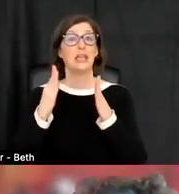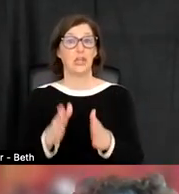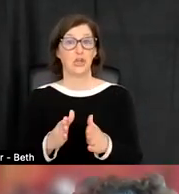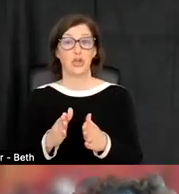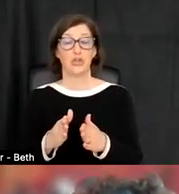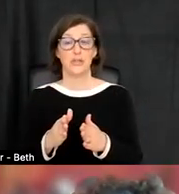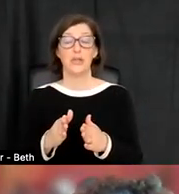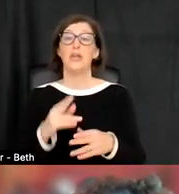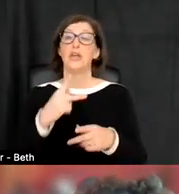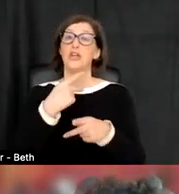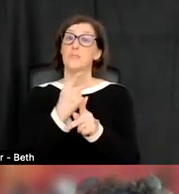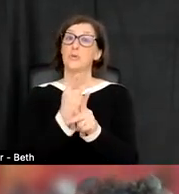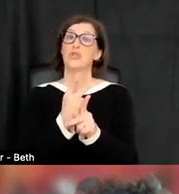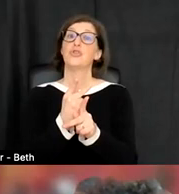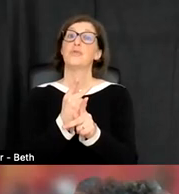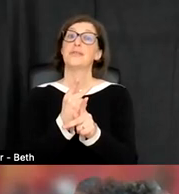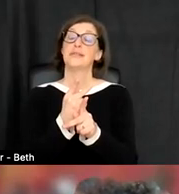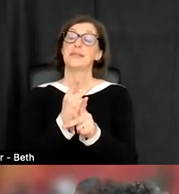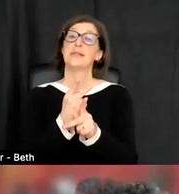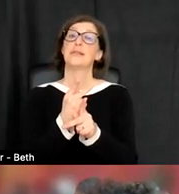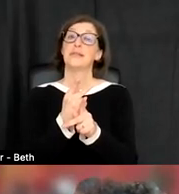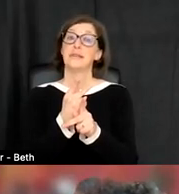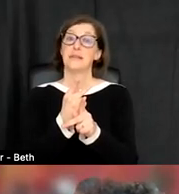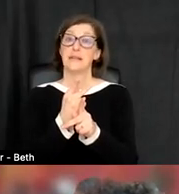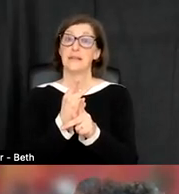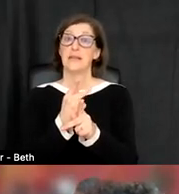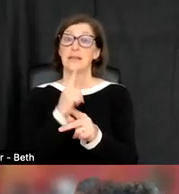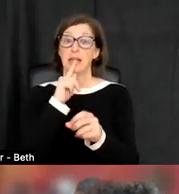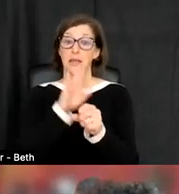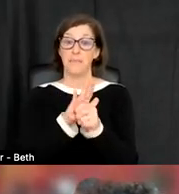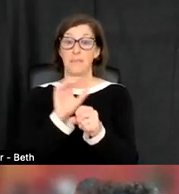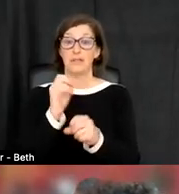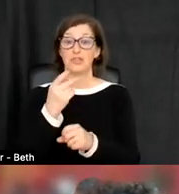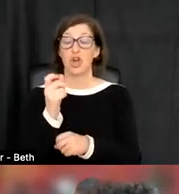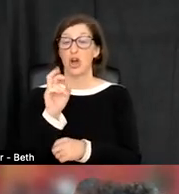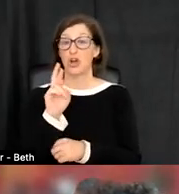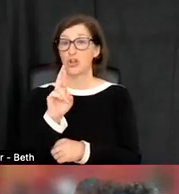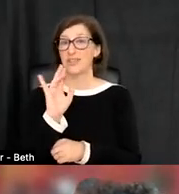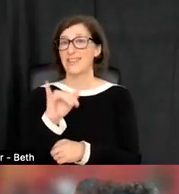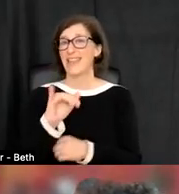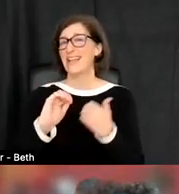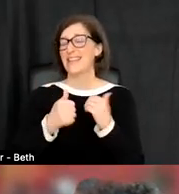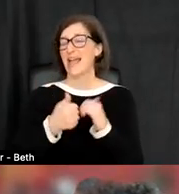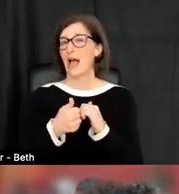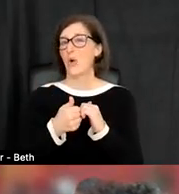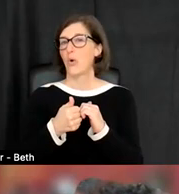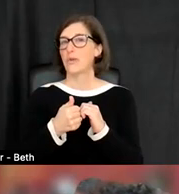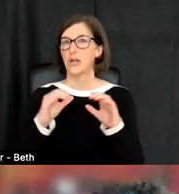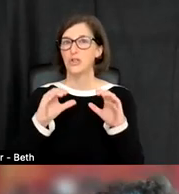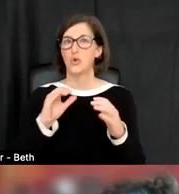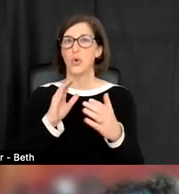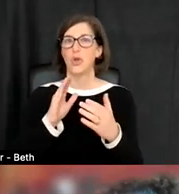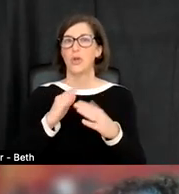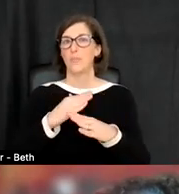produce commitment charters. The SUN commitment charters is how they are going to be doing